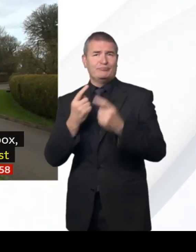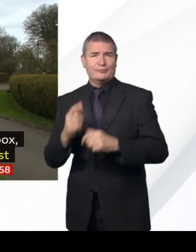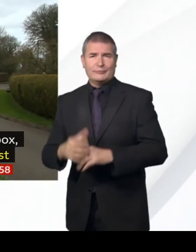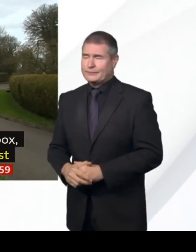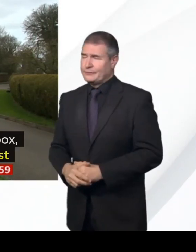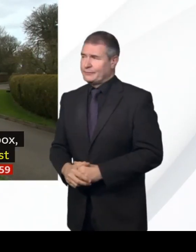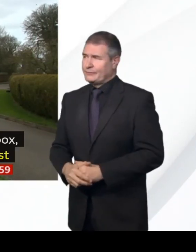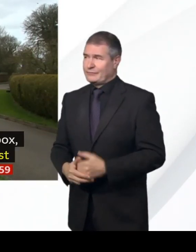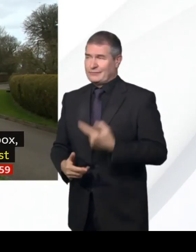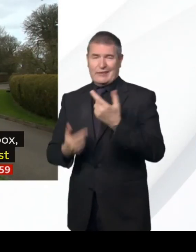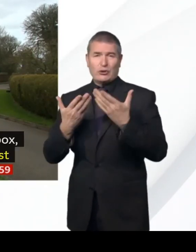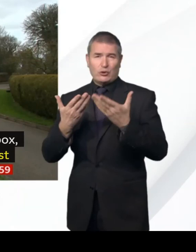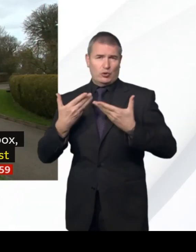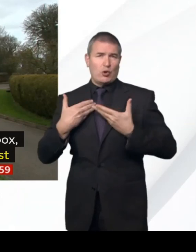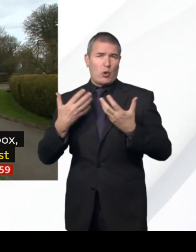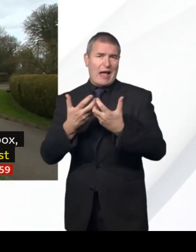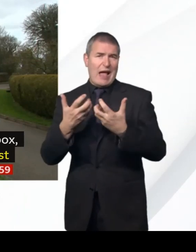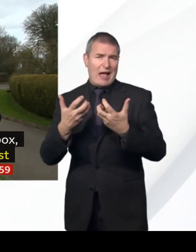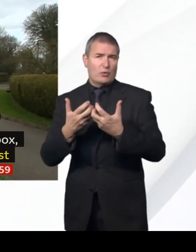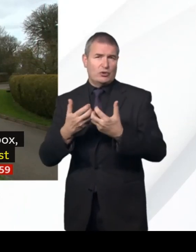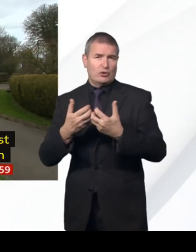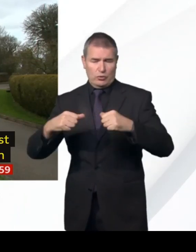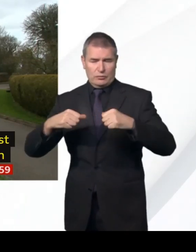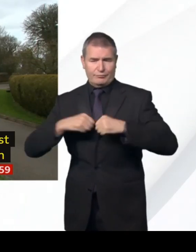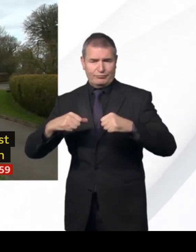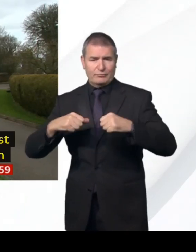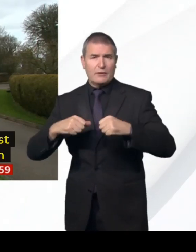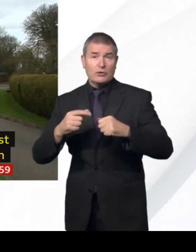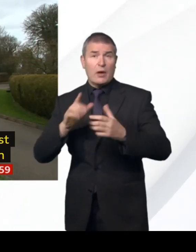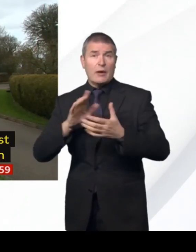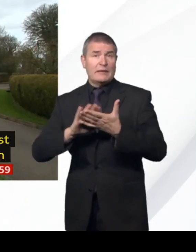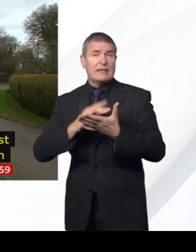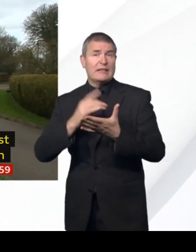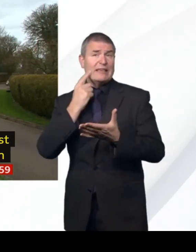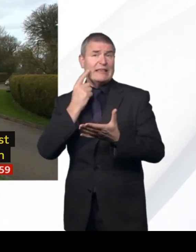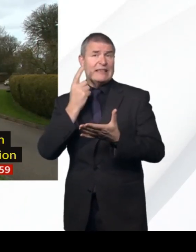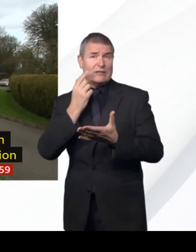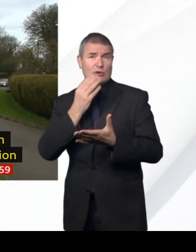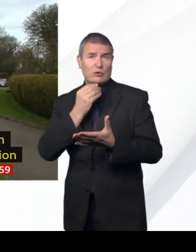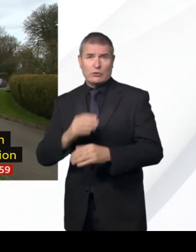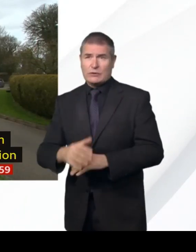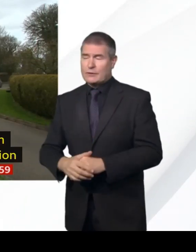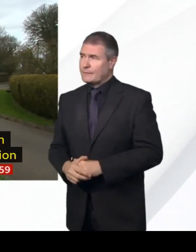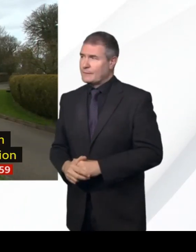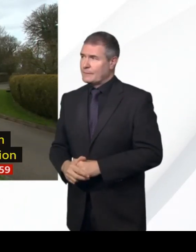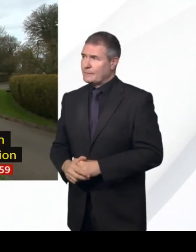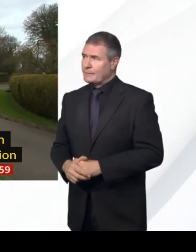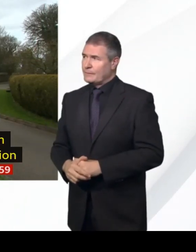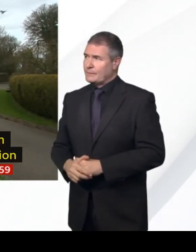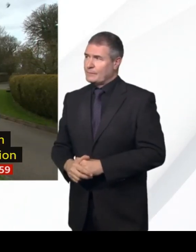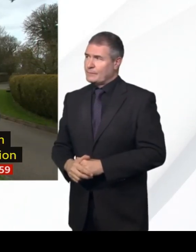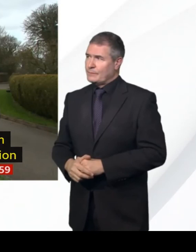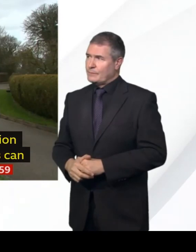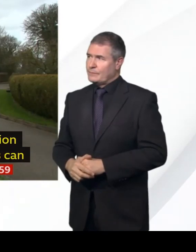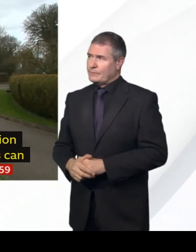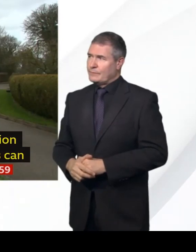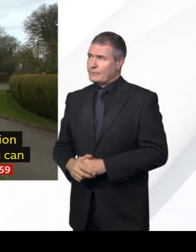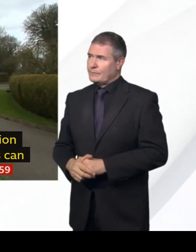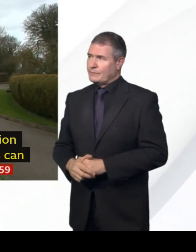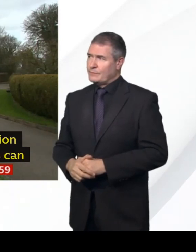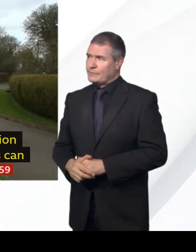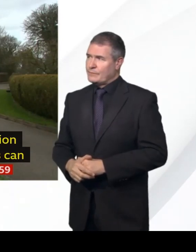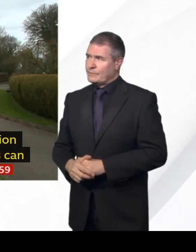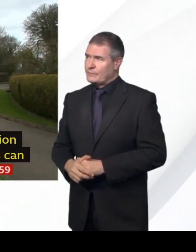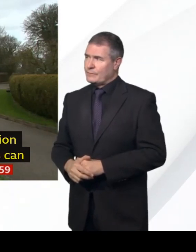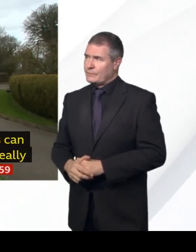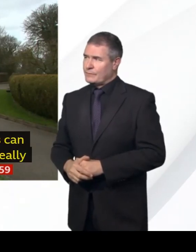actually show you what to do. So they're really easy for people to actually use, and people should never be afraid to actually use a defibrillator.